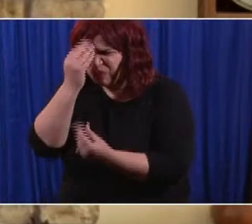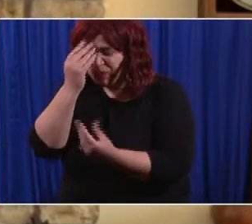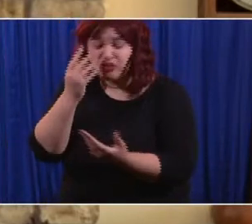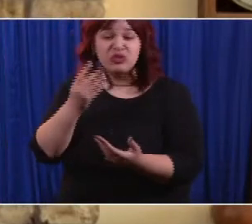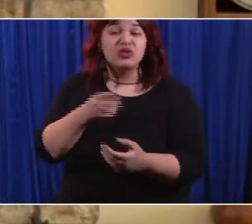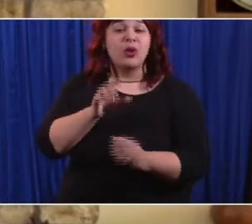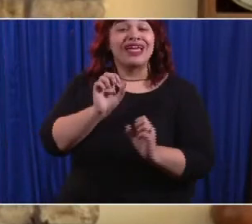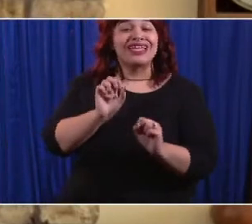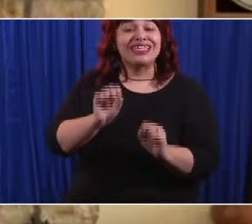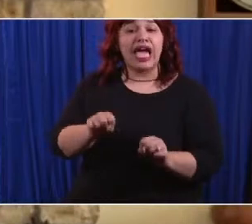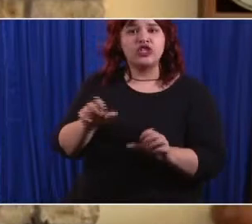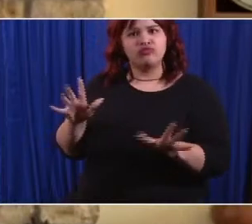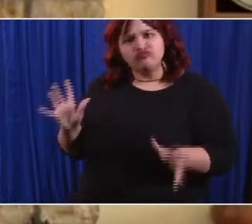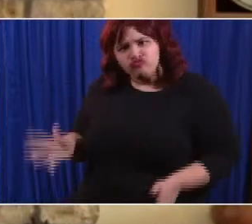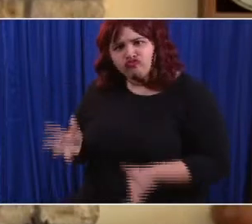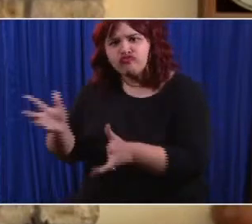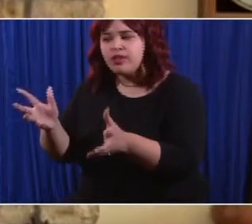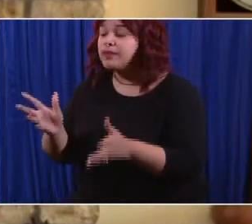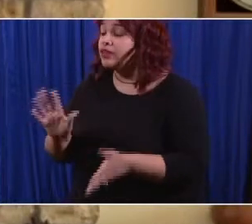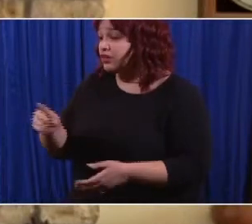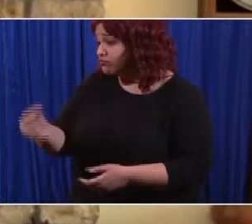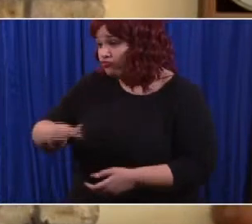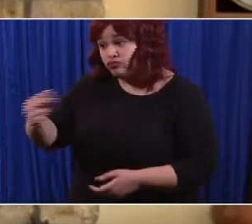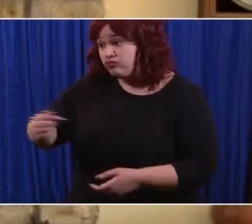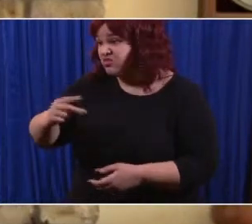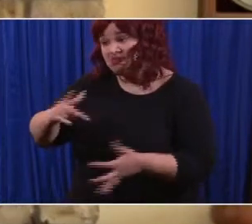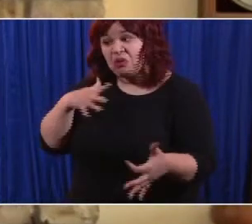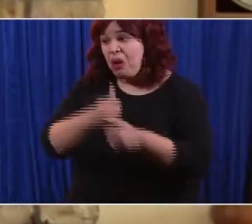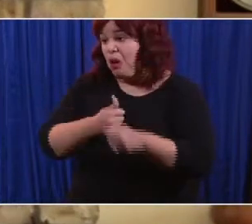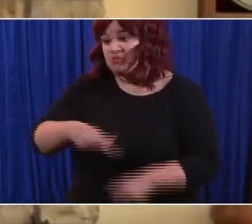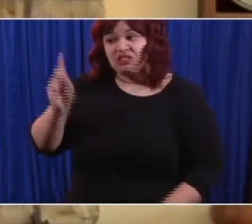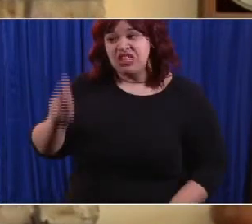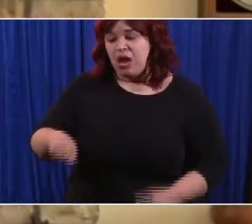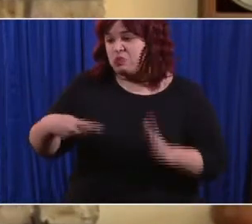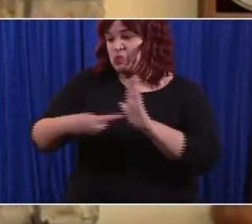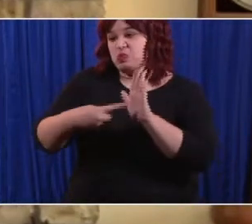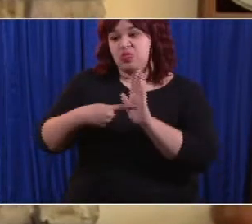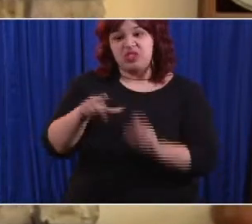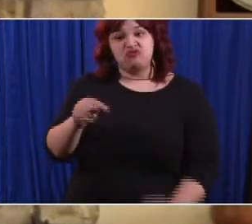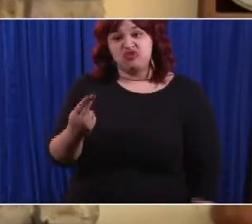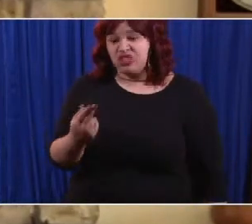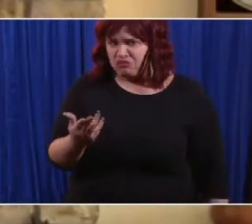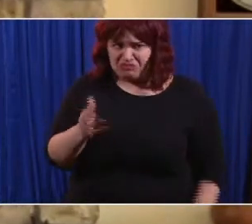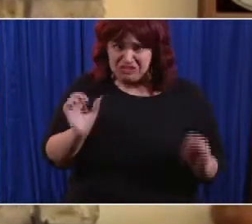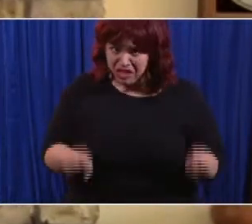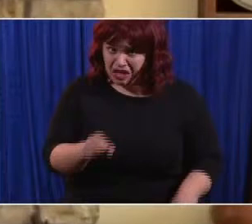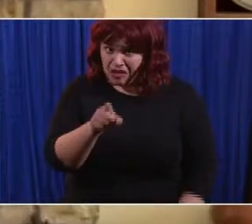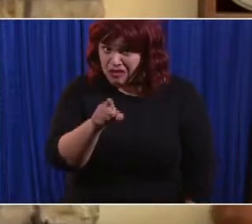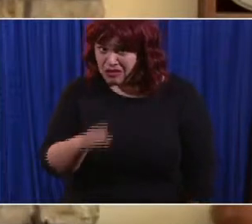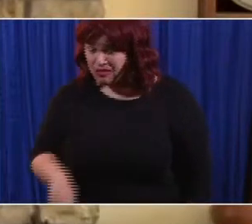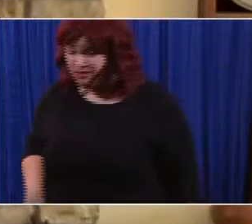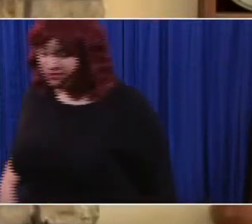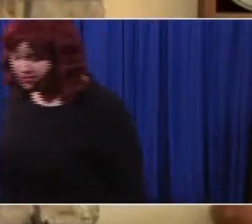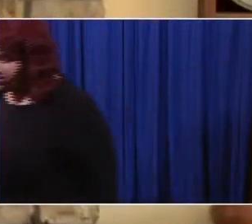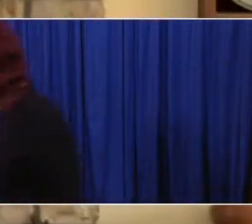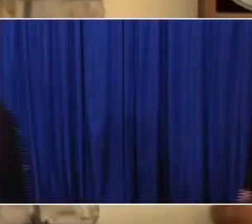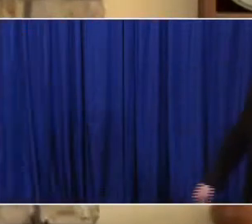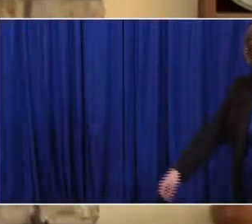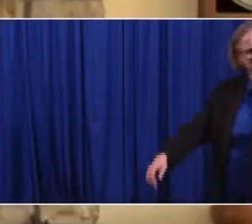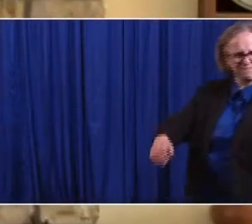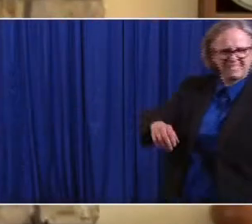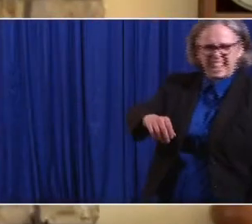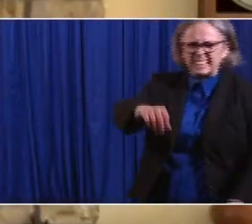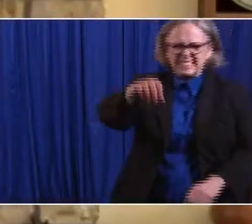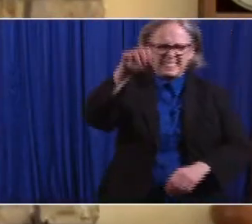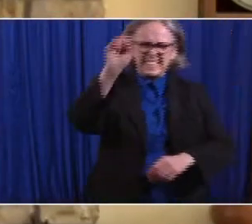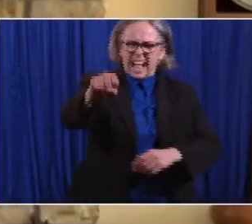better be ready and it better be up and rolling? Yes, they better be ready. We've told them that. And,